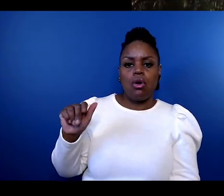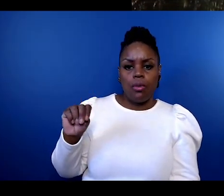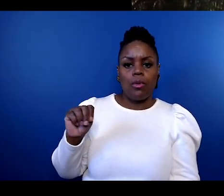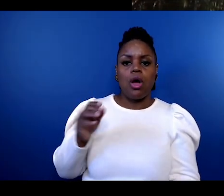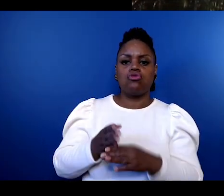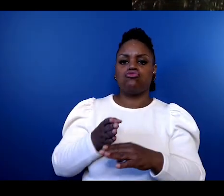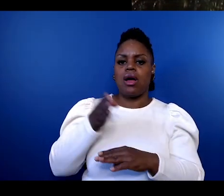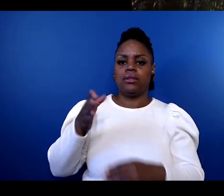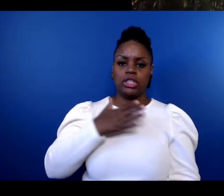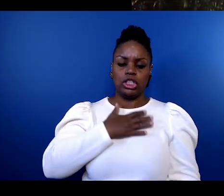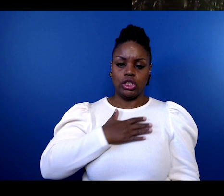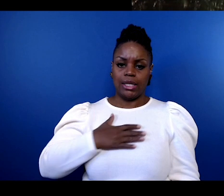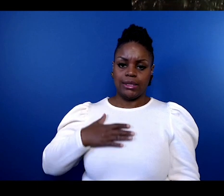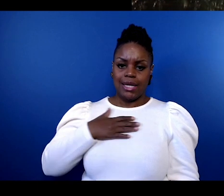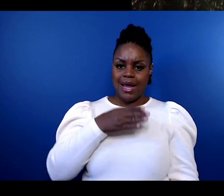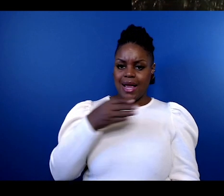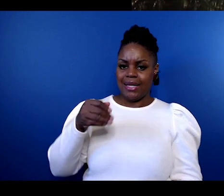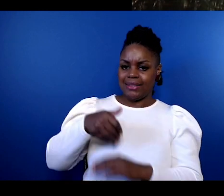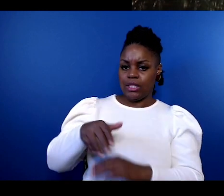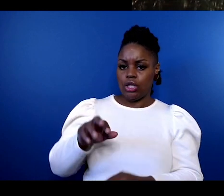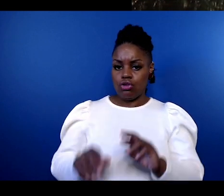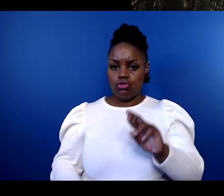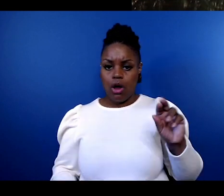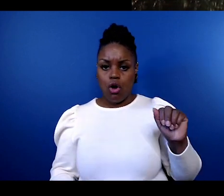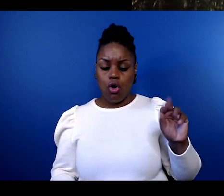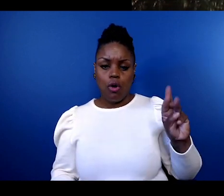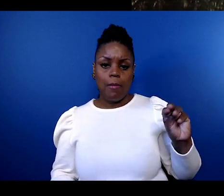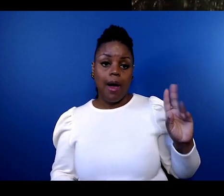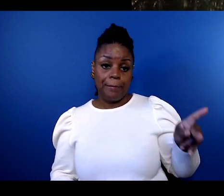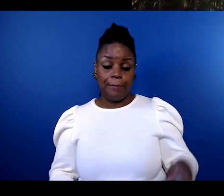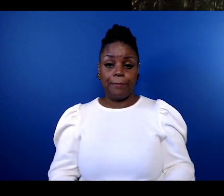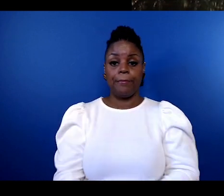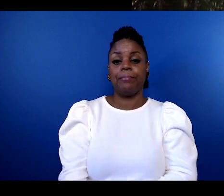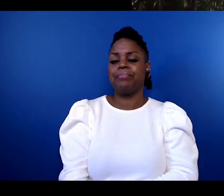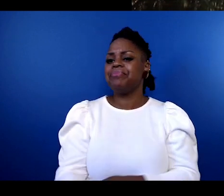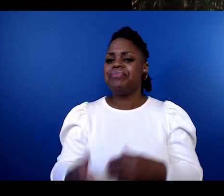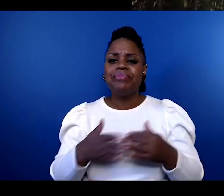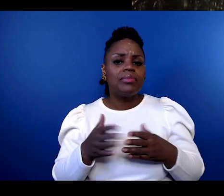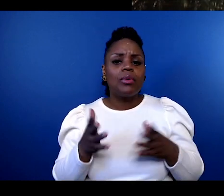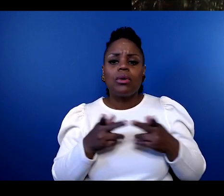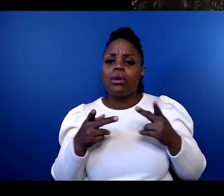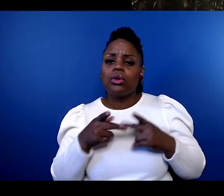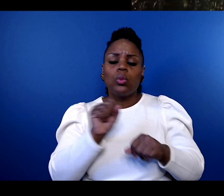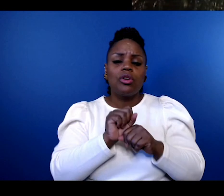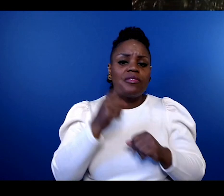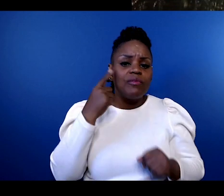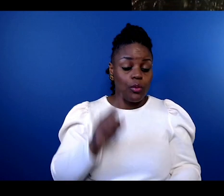There might be some days you can go deeper into the pose, and that's fine. But listen to where you are today.